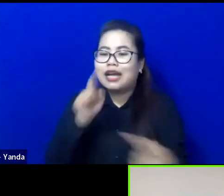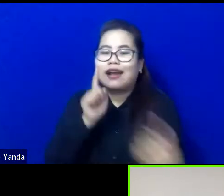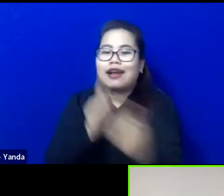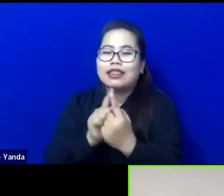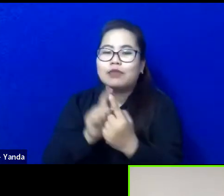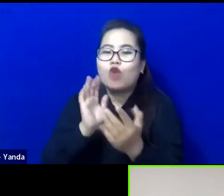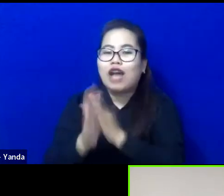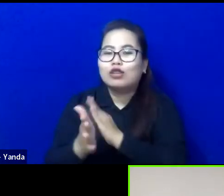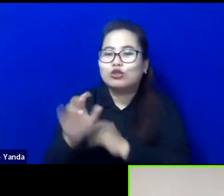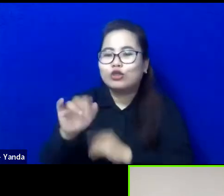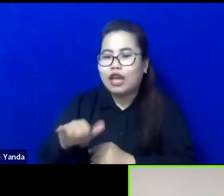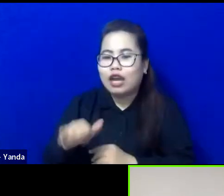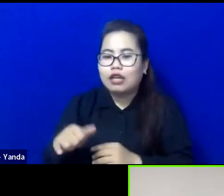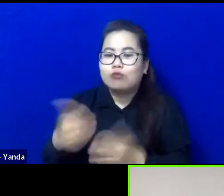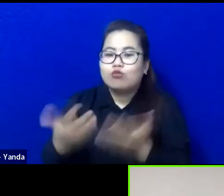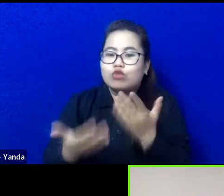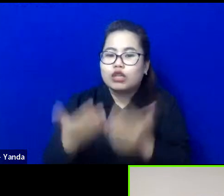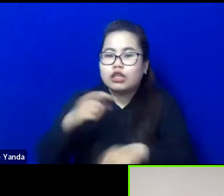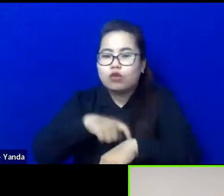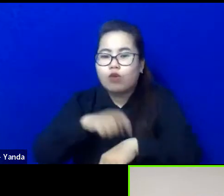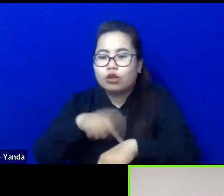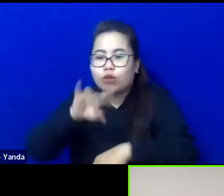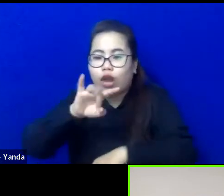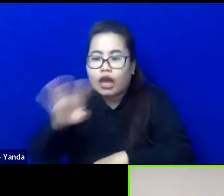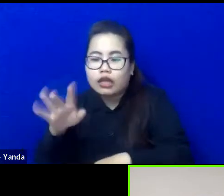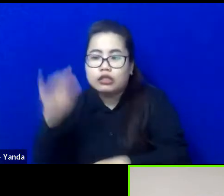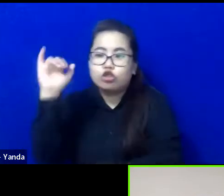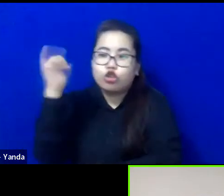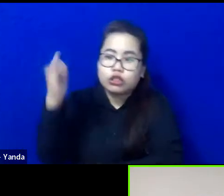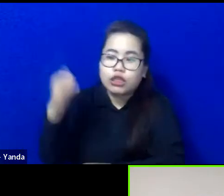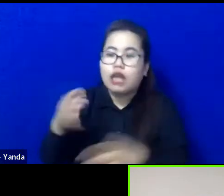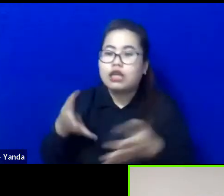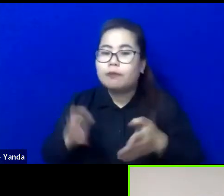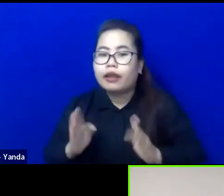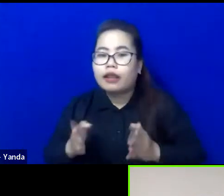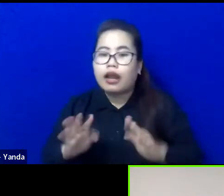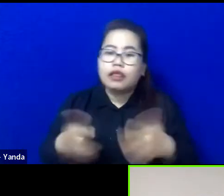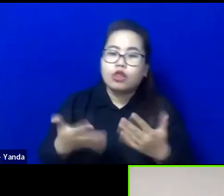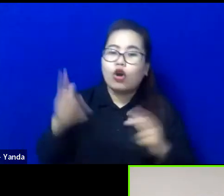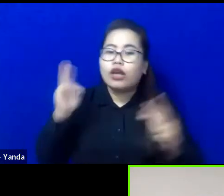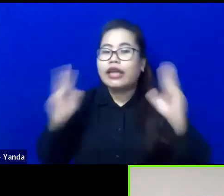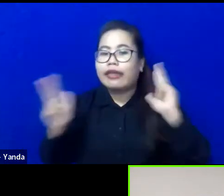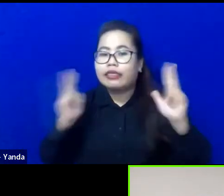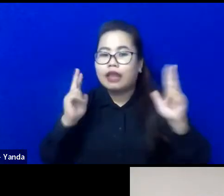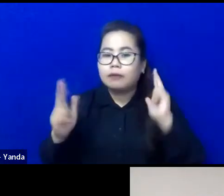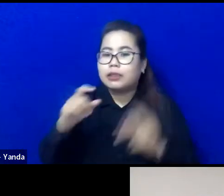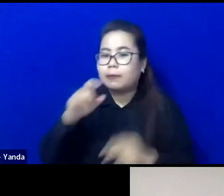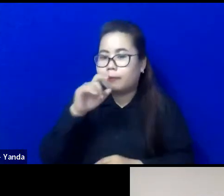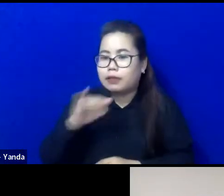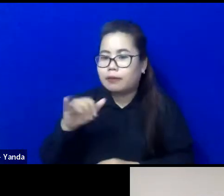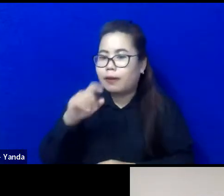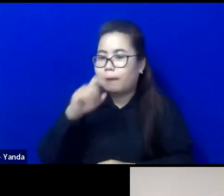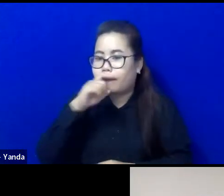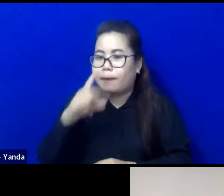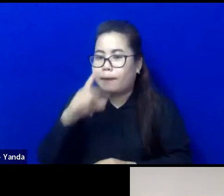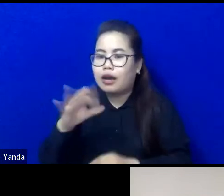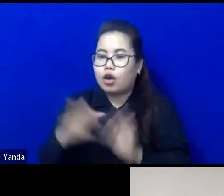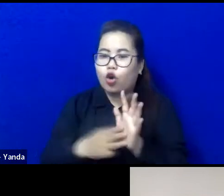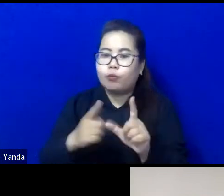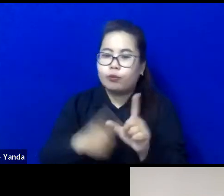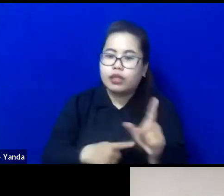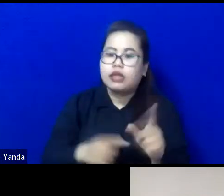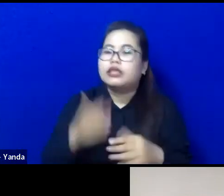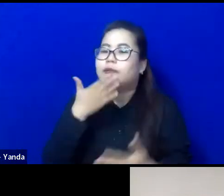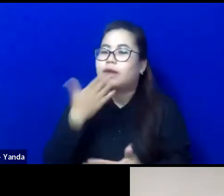or somewhere else, or in in NTB with Pa Romi. Thank you, Pa Andrew. And thank you for having me. And I'm very